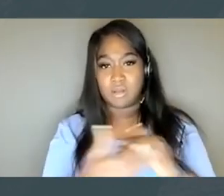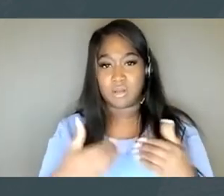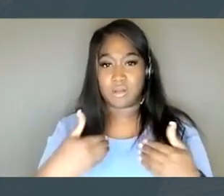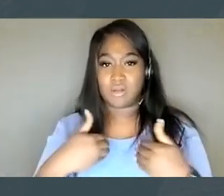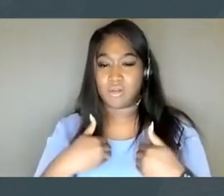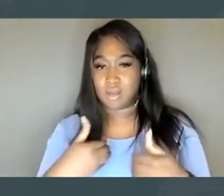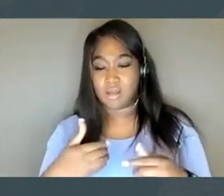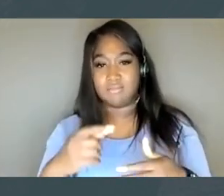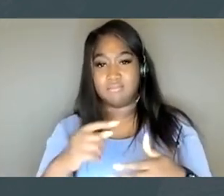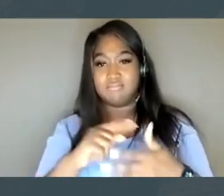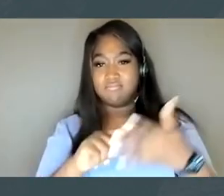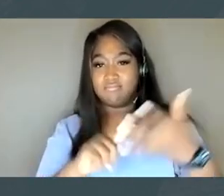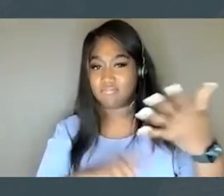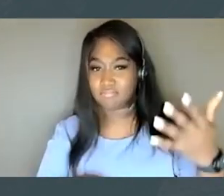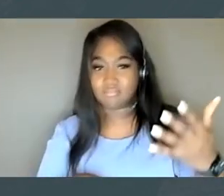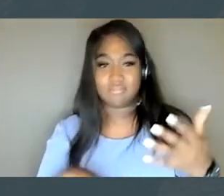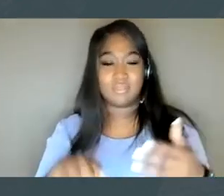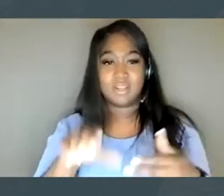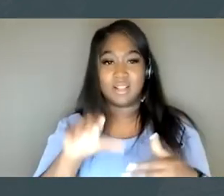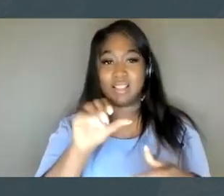Patterson, Lisson,